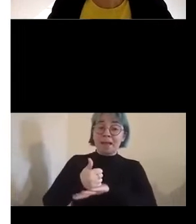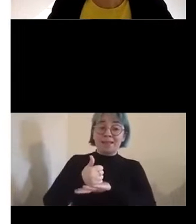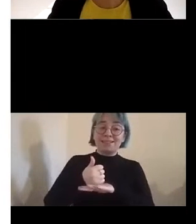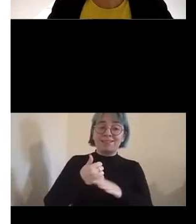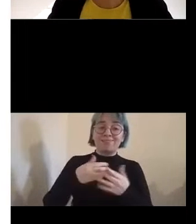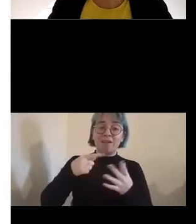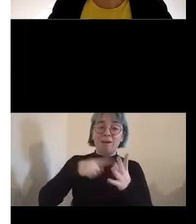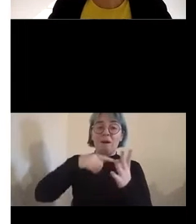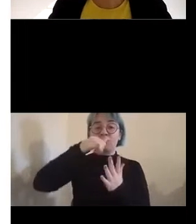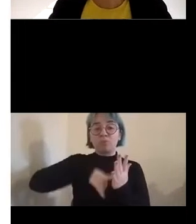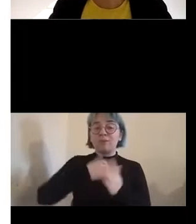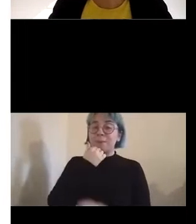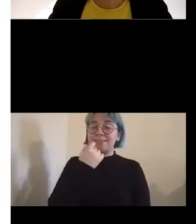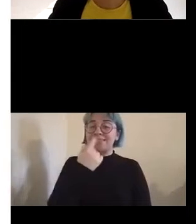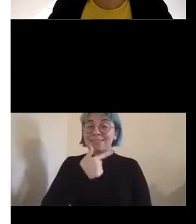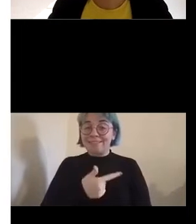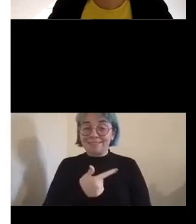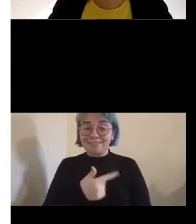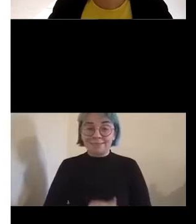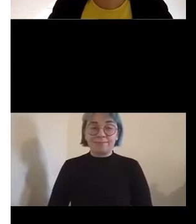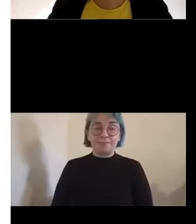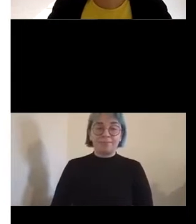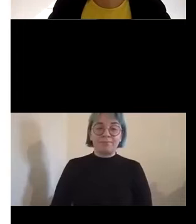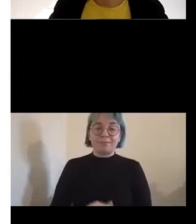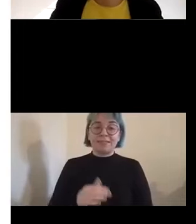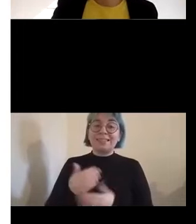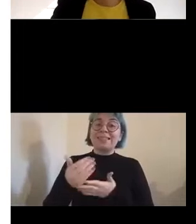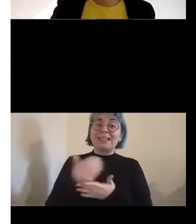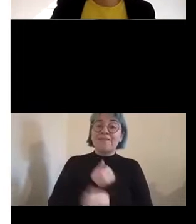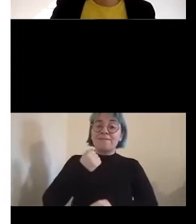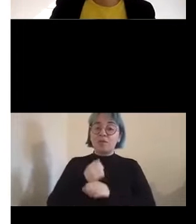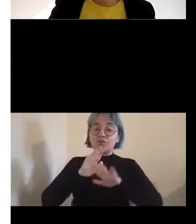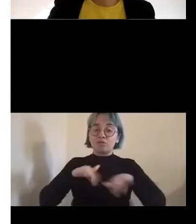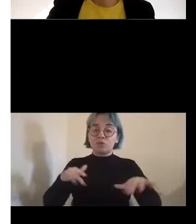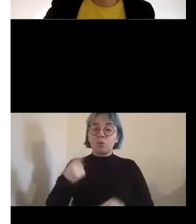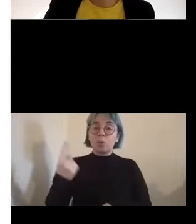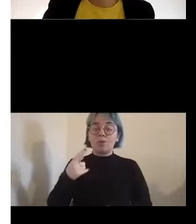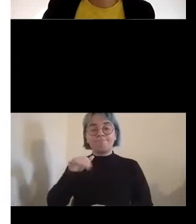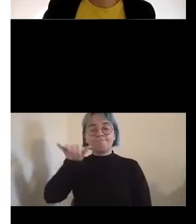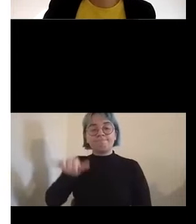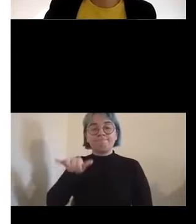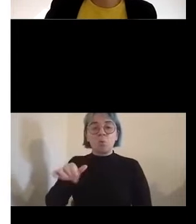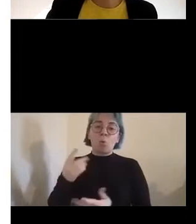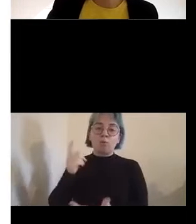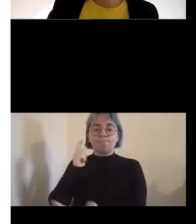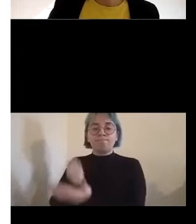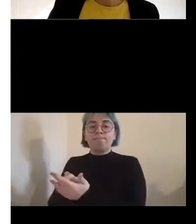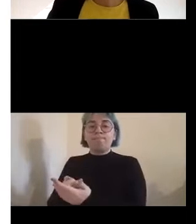of the Directive on procedural safeguards for children who are suspects or accused in criminal